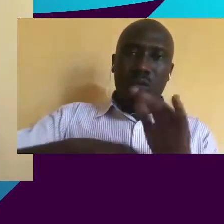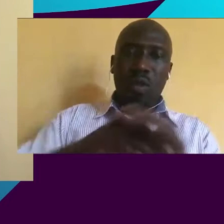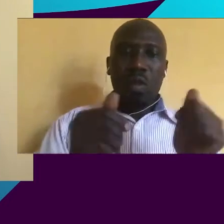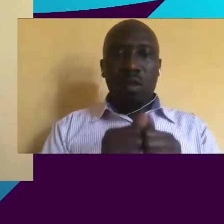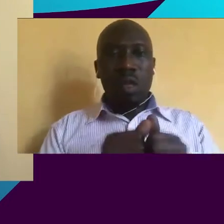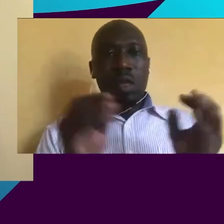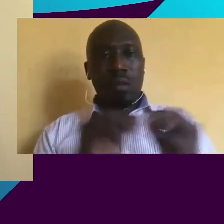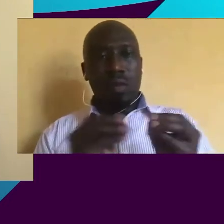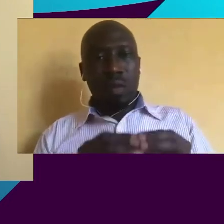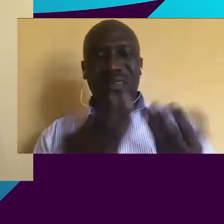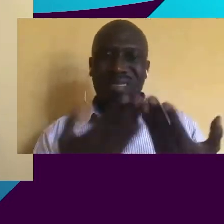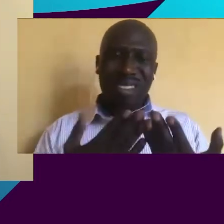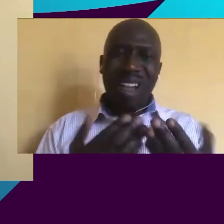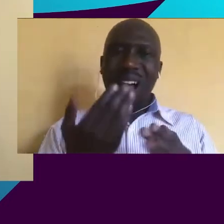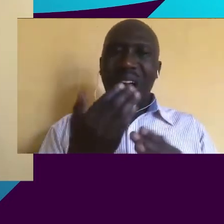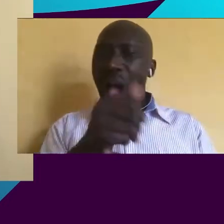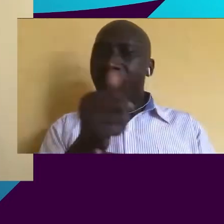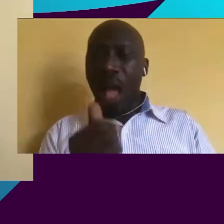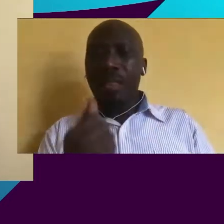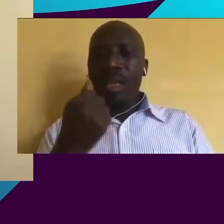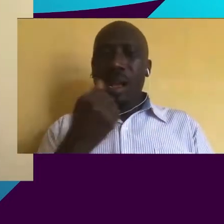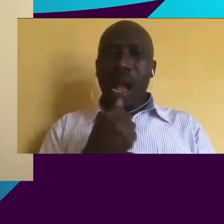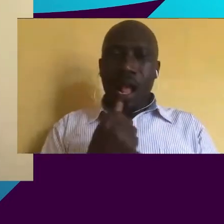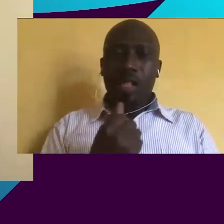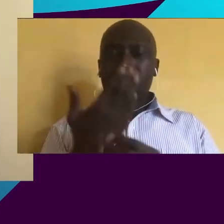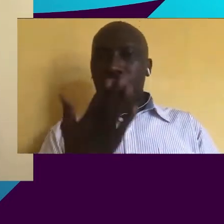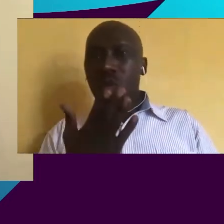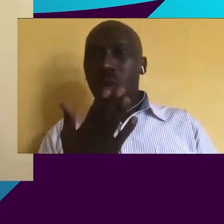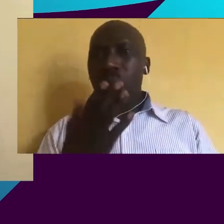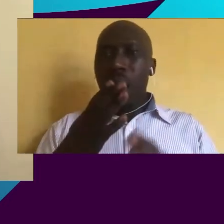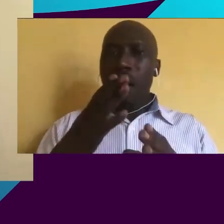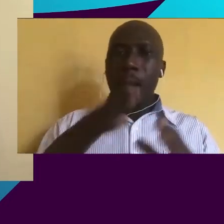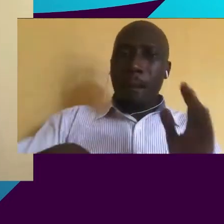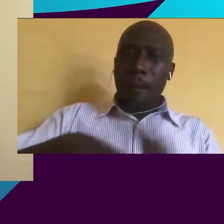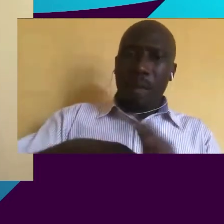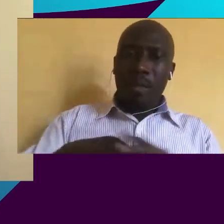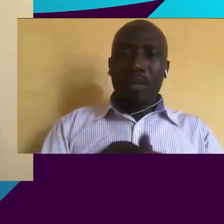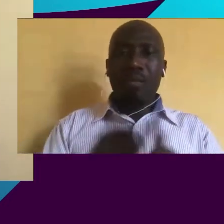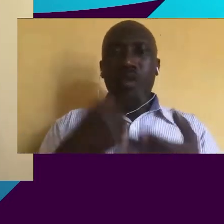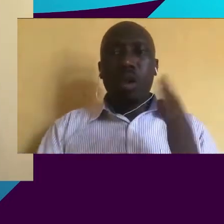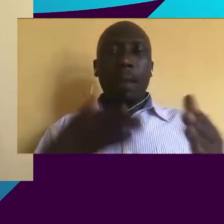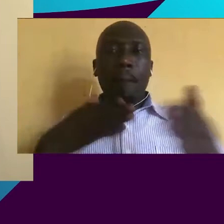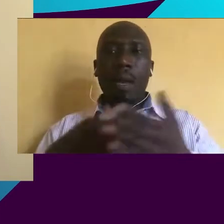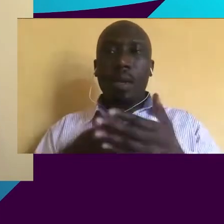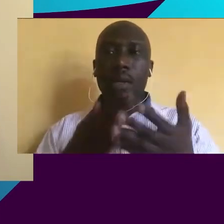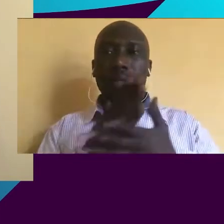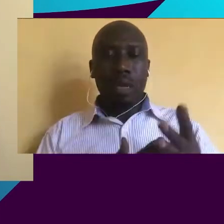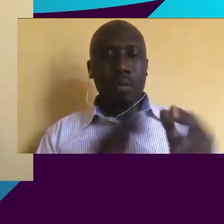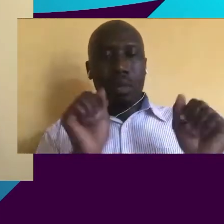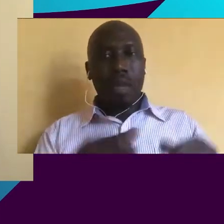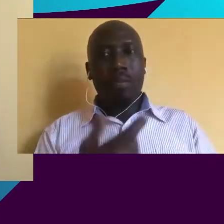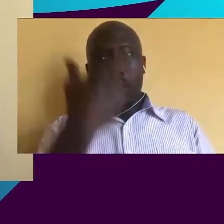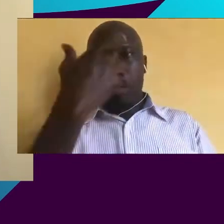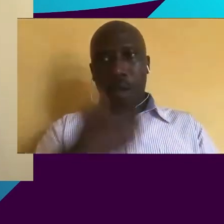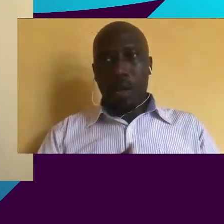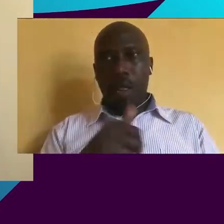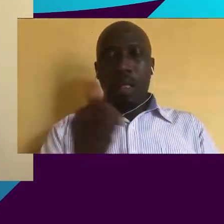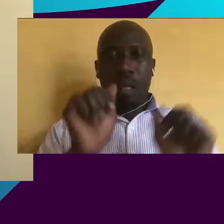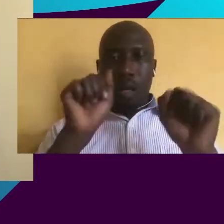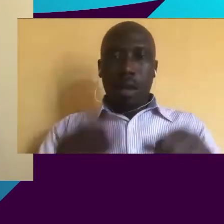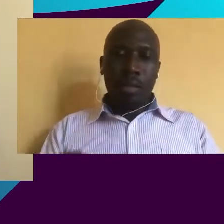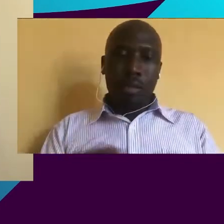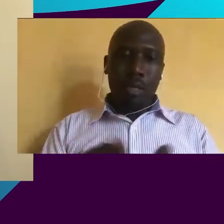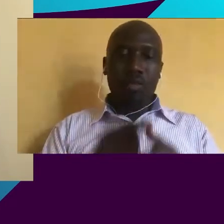at, older than you were playing. What are those barriers? Some of them could be personal. Others could be those you've seen that